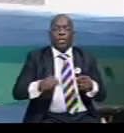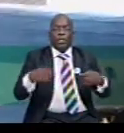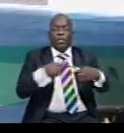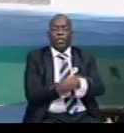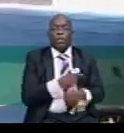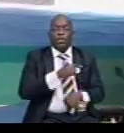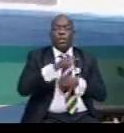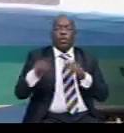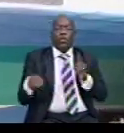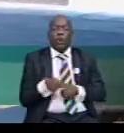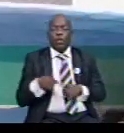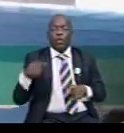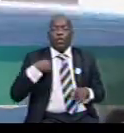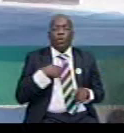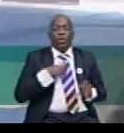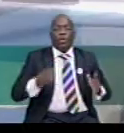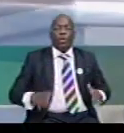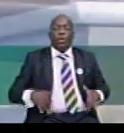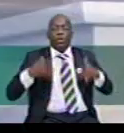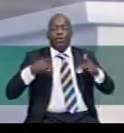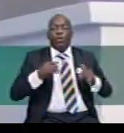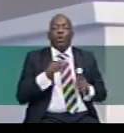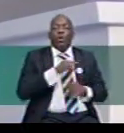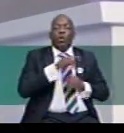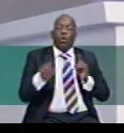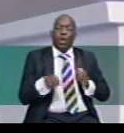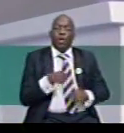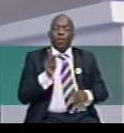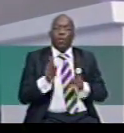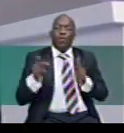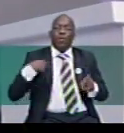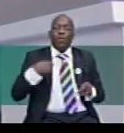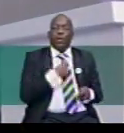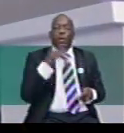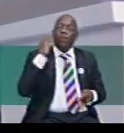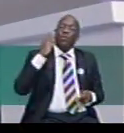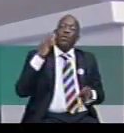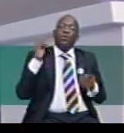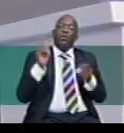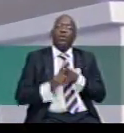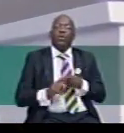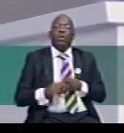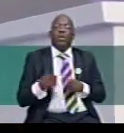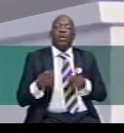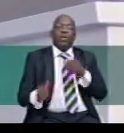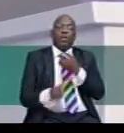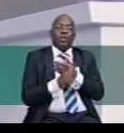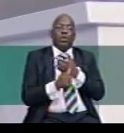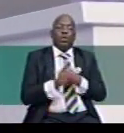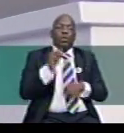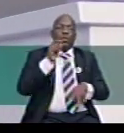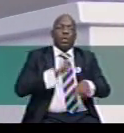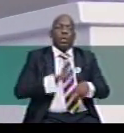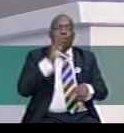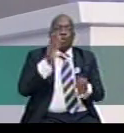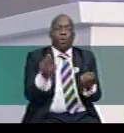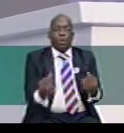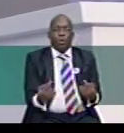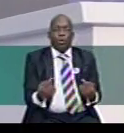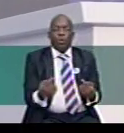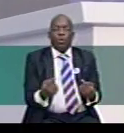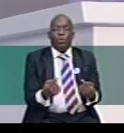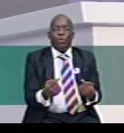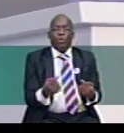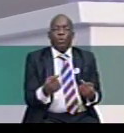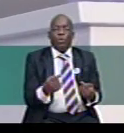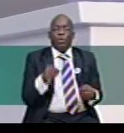the people were preaching the word to, it says, perilous times shall come. Then it says in